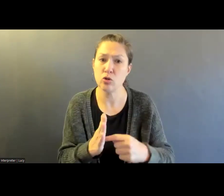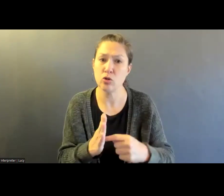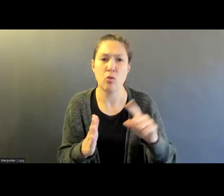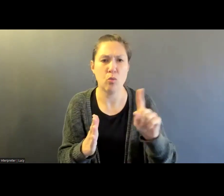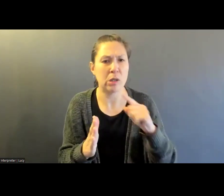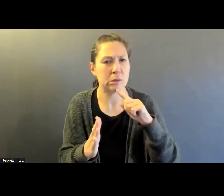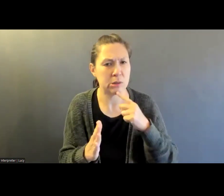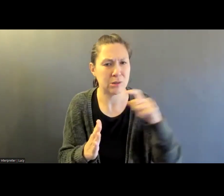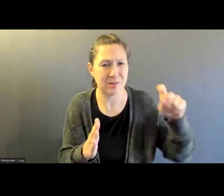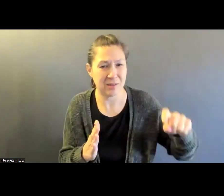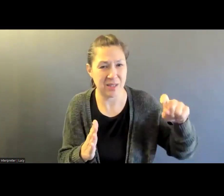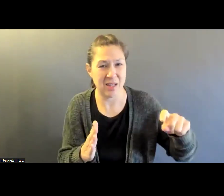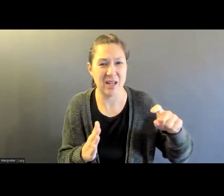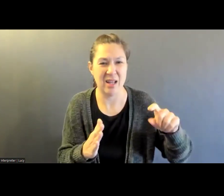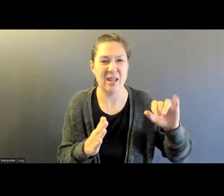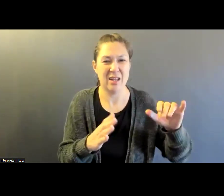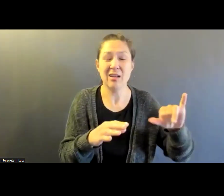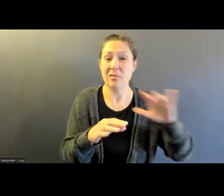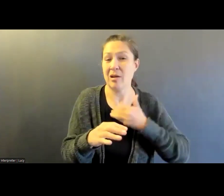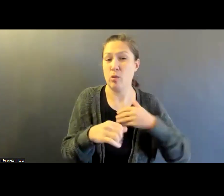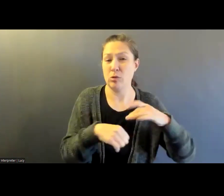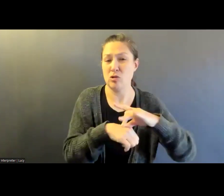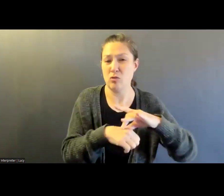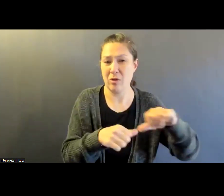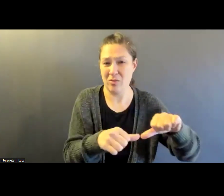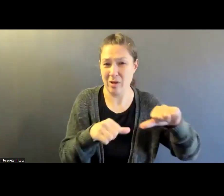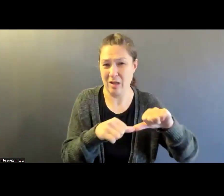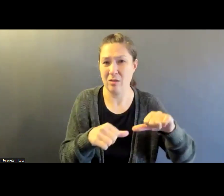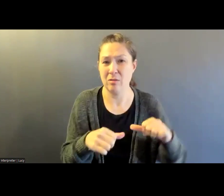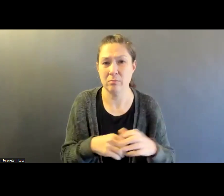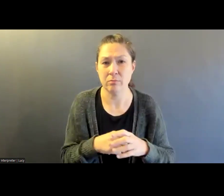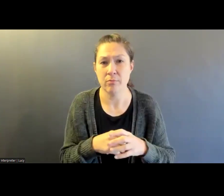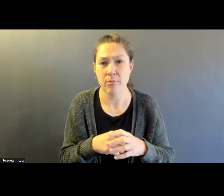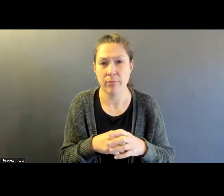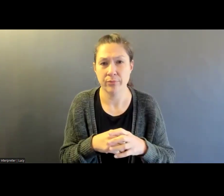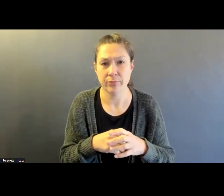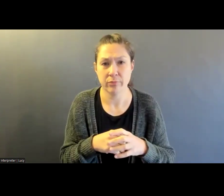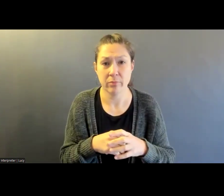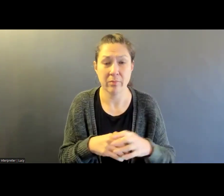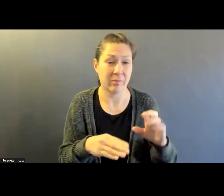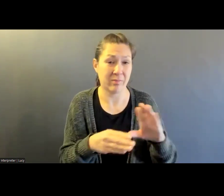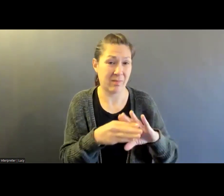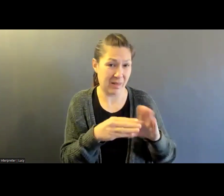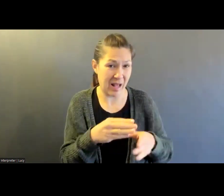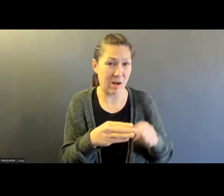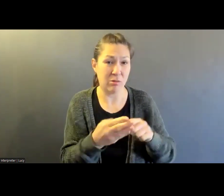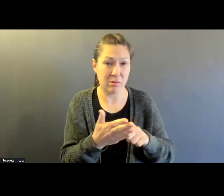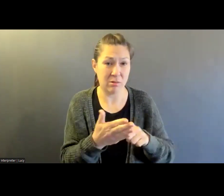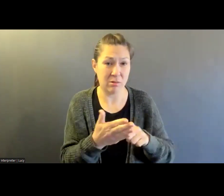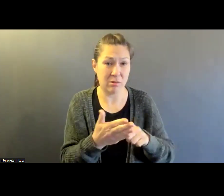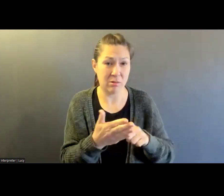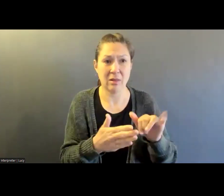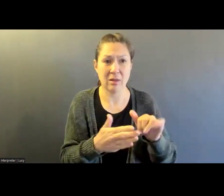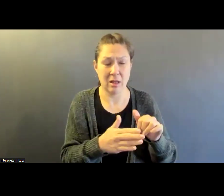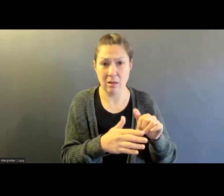working in, and do reflect that the outcomes, the logic model we're working with is based on data, is based on